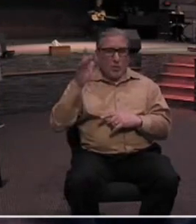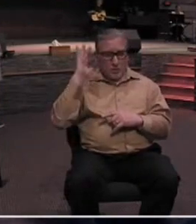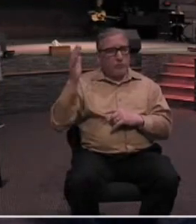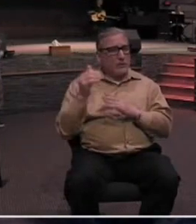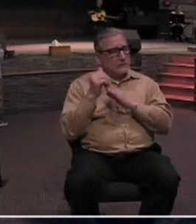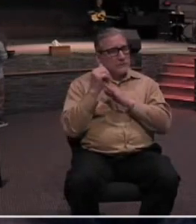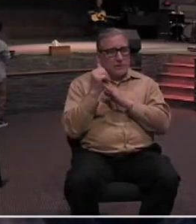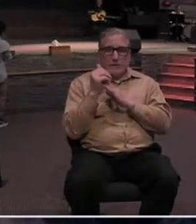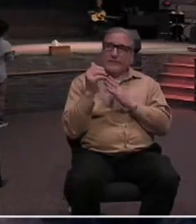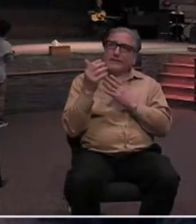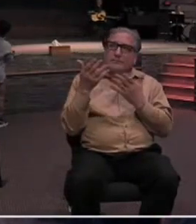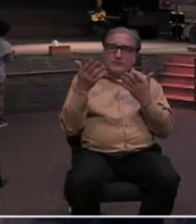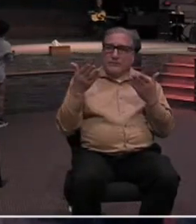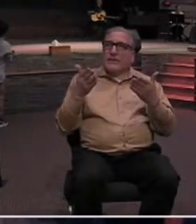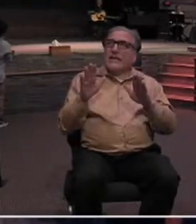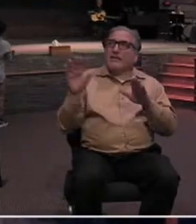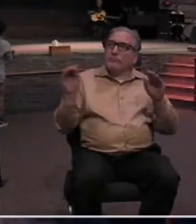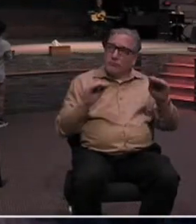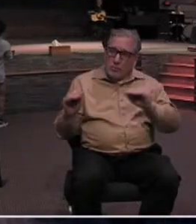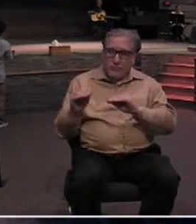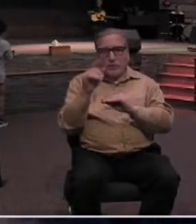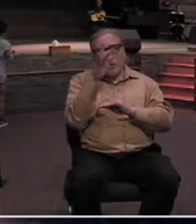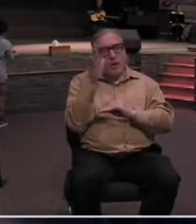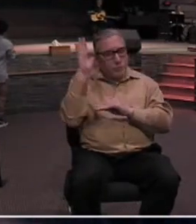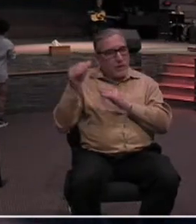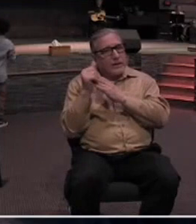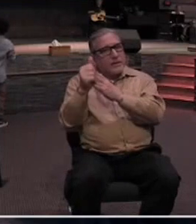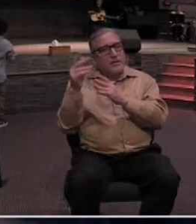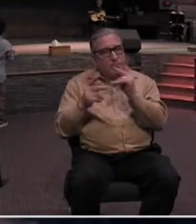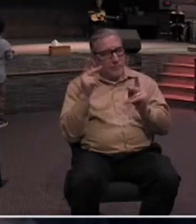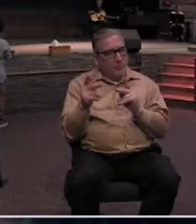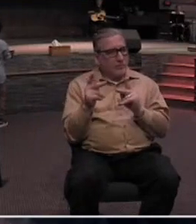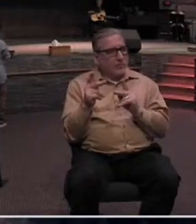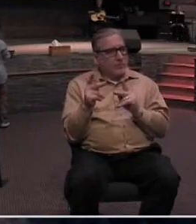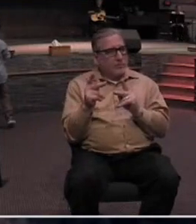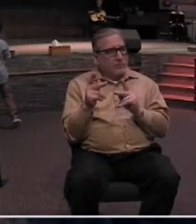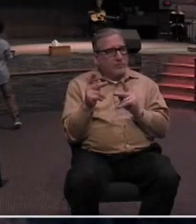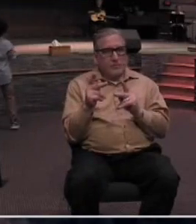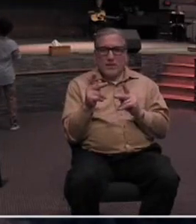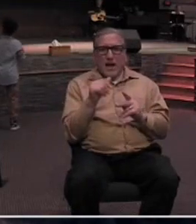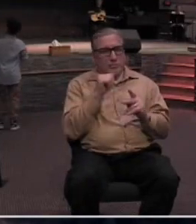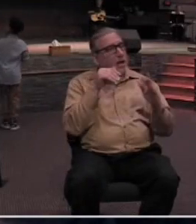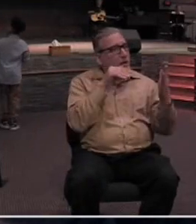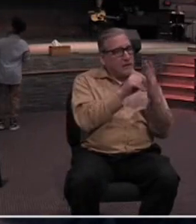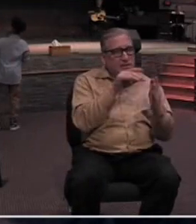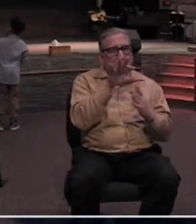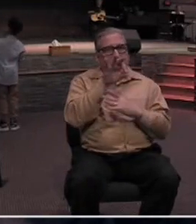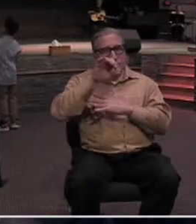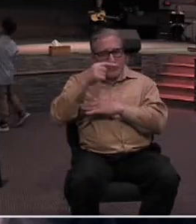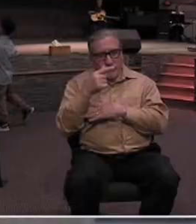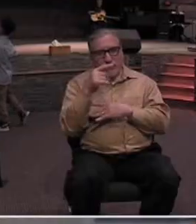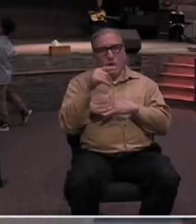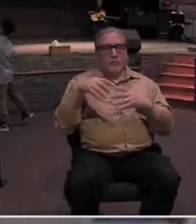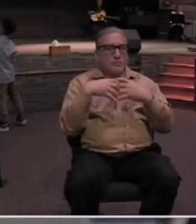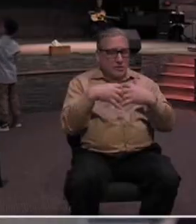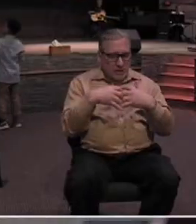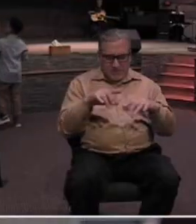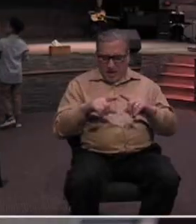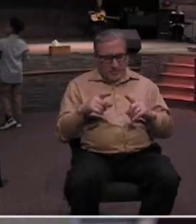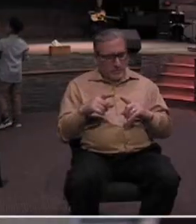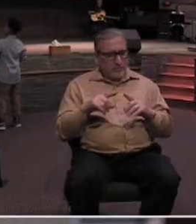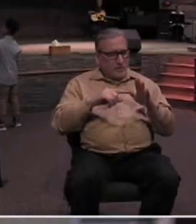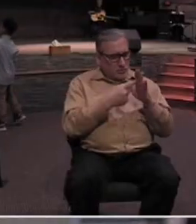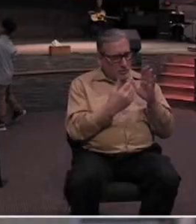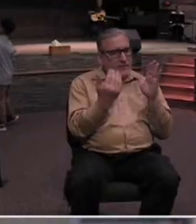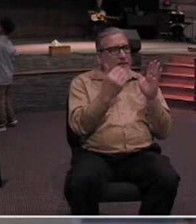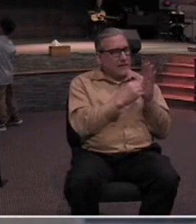the truth. Amen. And in that place, I'm not against fog machines. But I'll never forget, they began to run the sound again